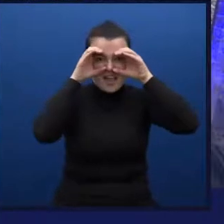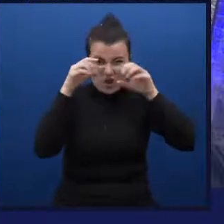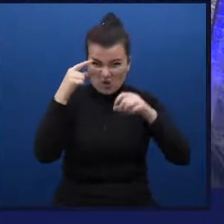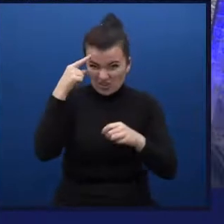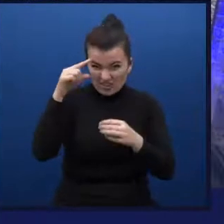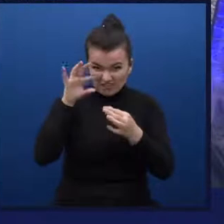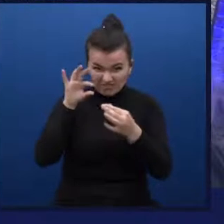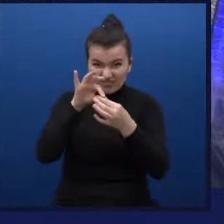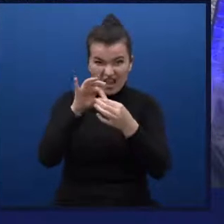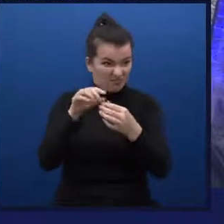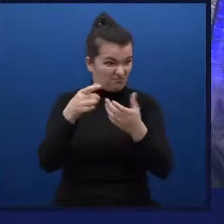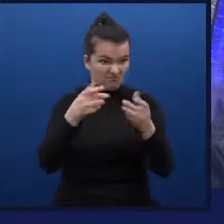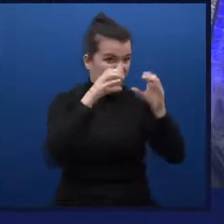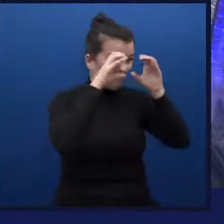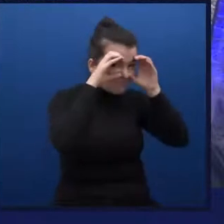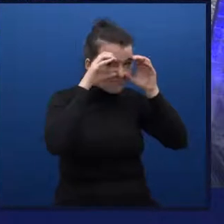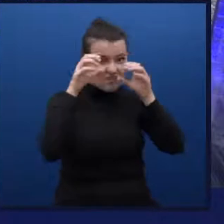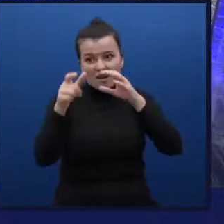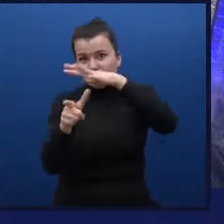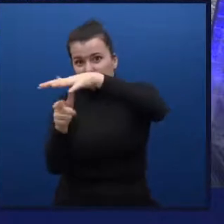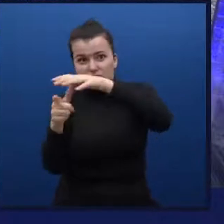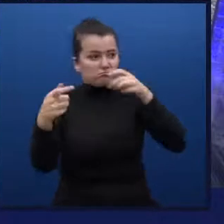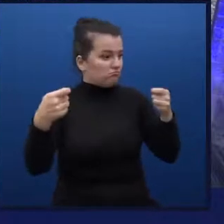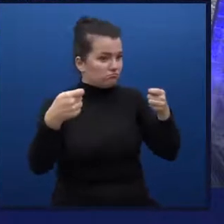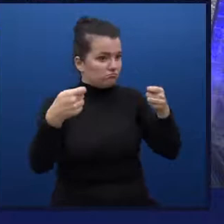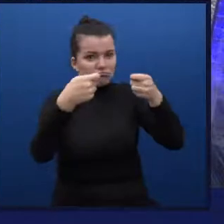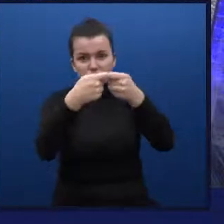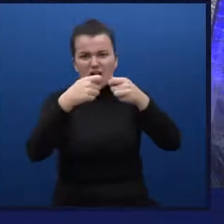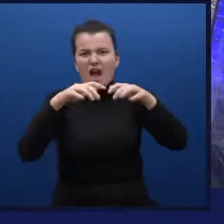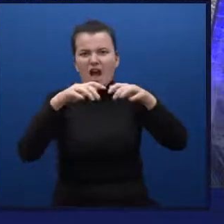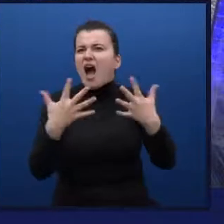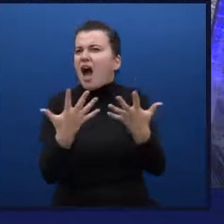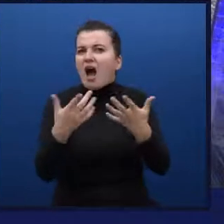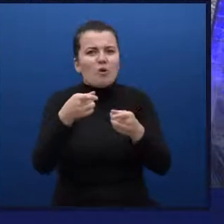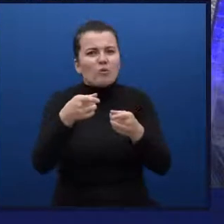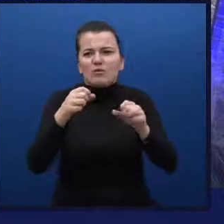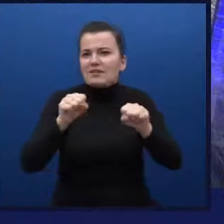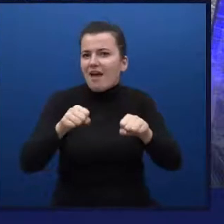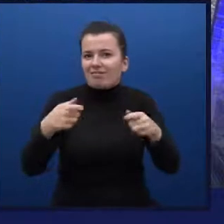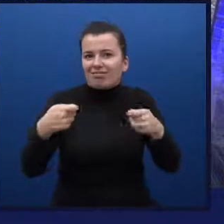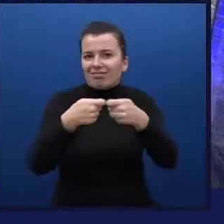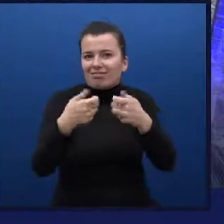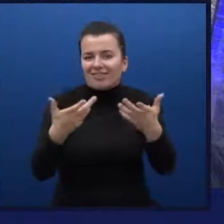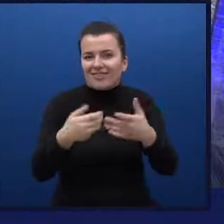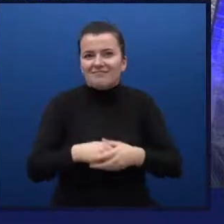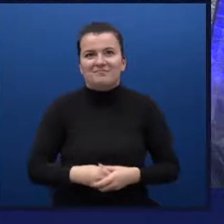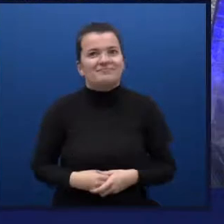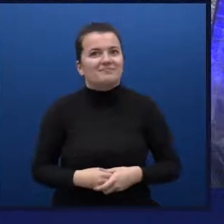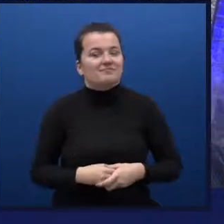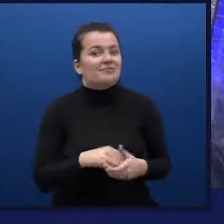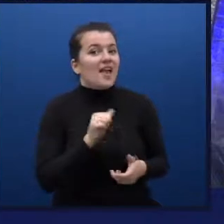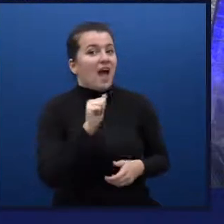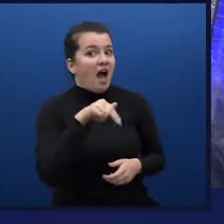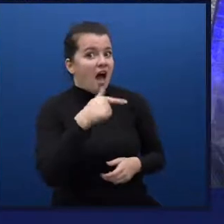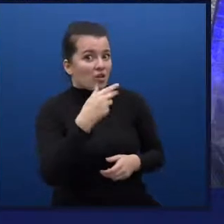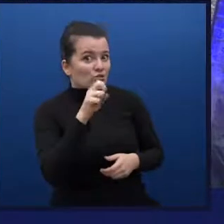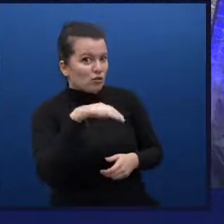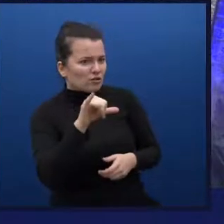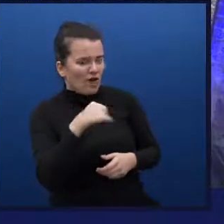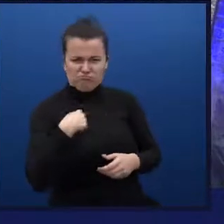technologies, or how does that work, Anthony? Oh, Anthony or Alicia? I thought you were talking to